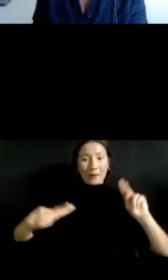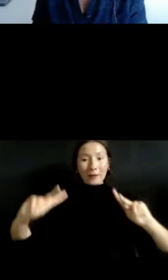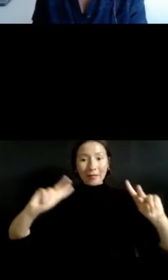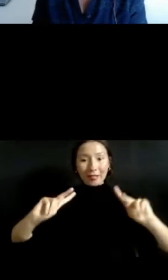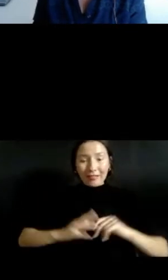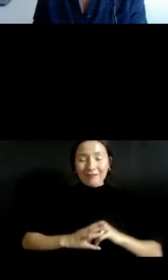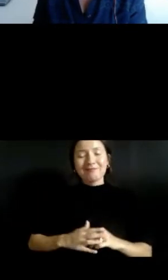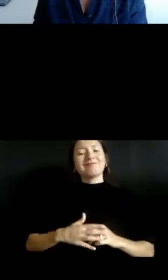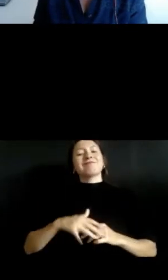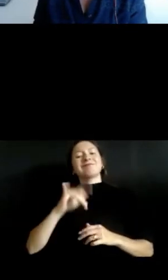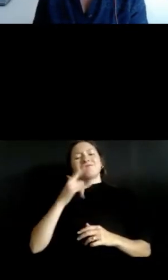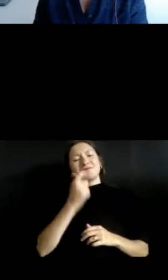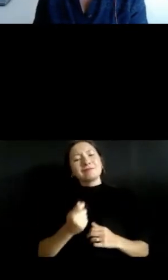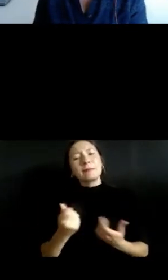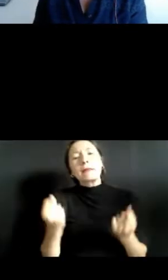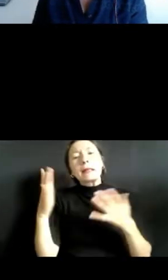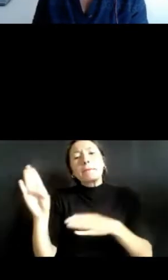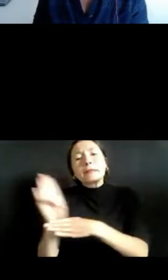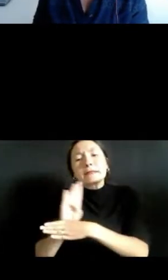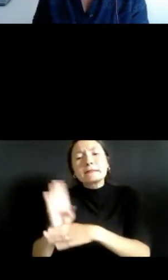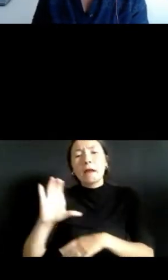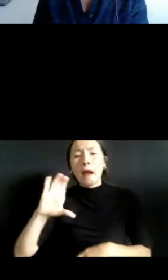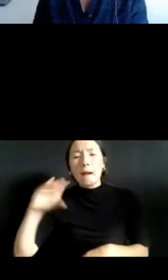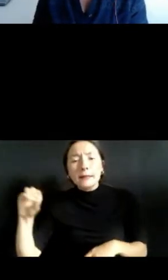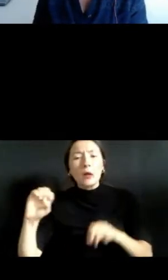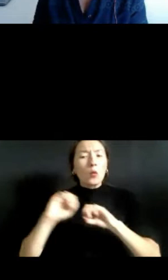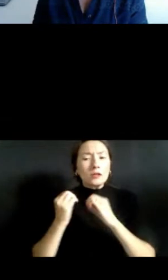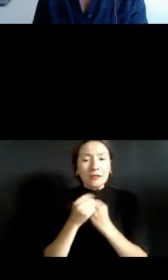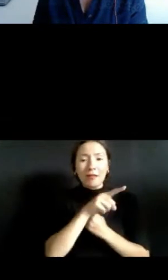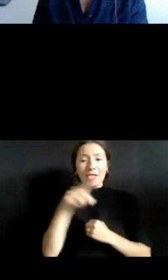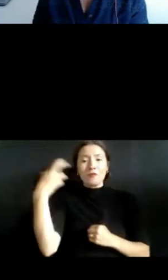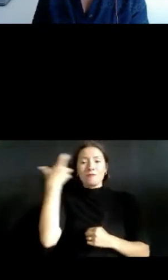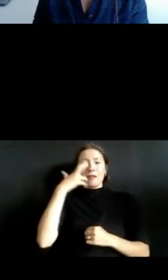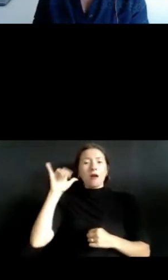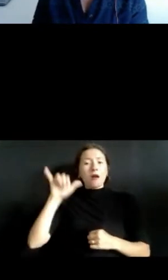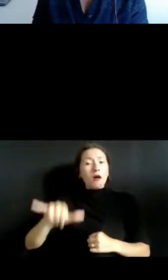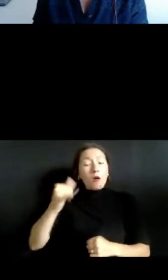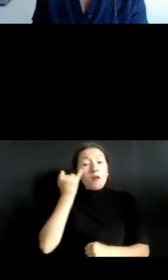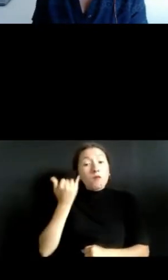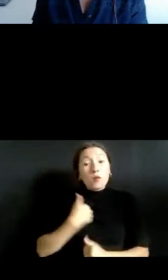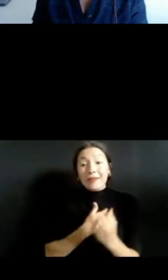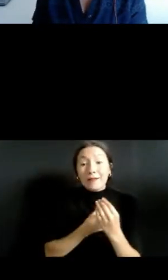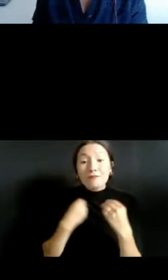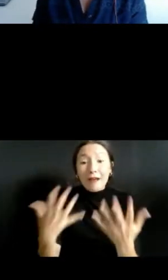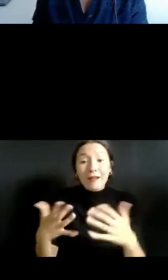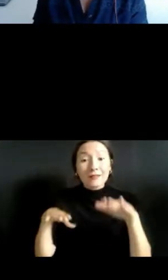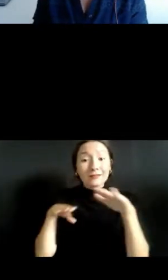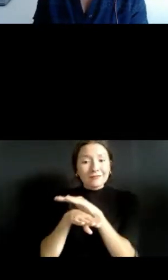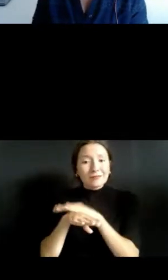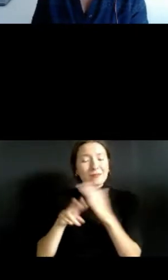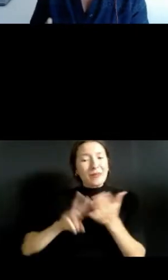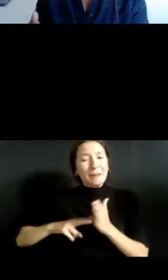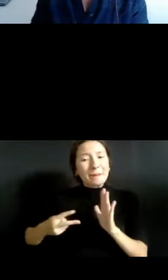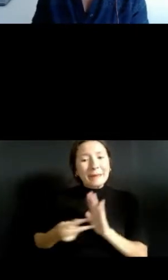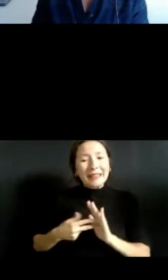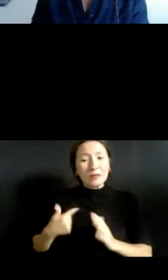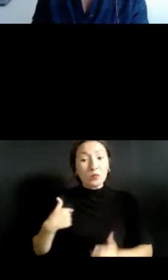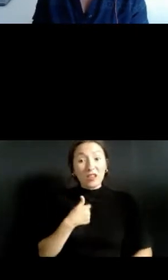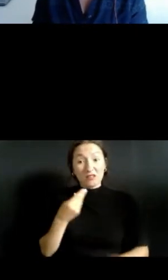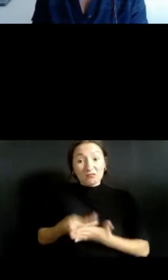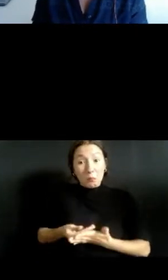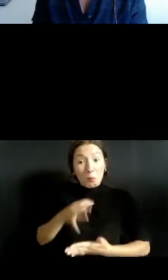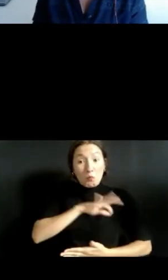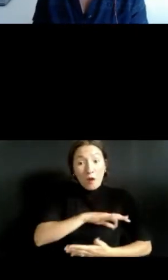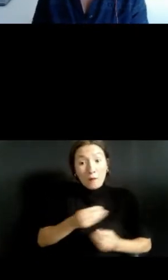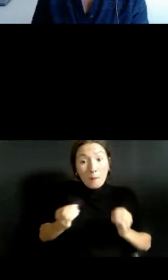services accessible enhances their brand and increases their market share and profits beyond just a focus on